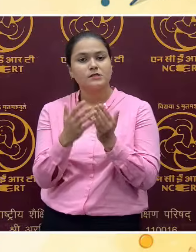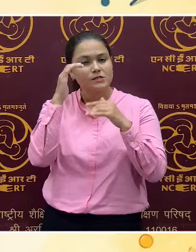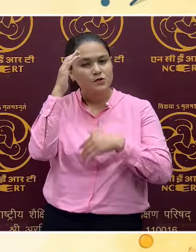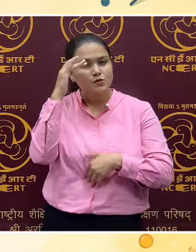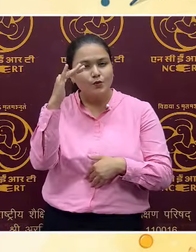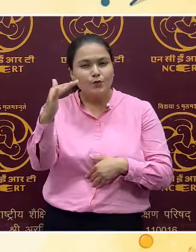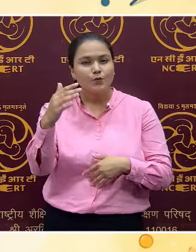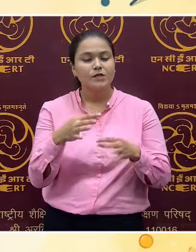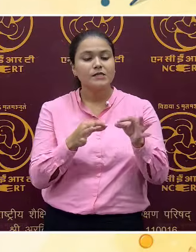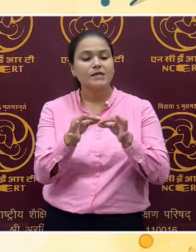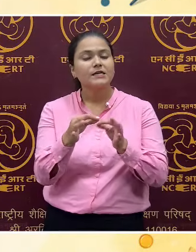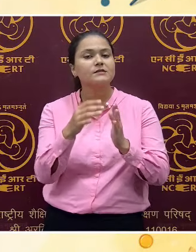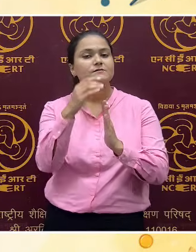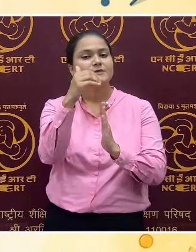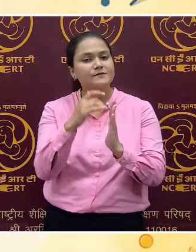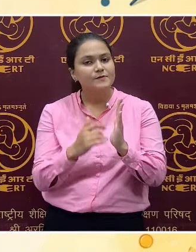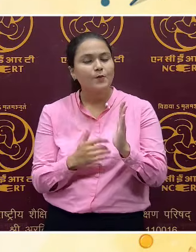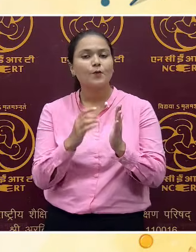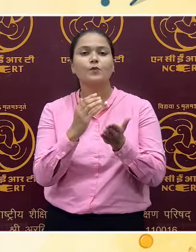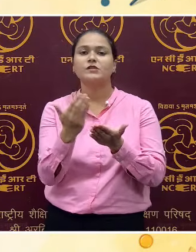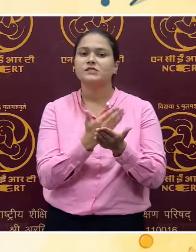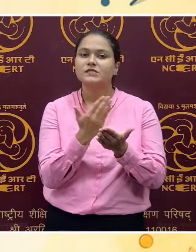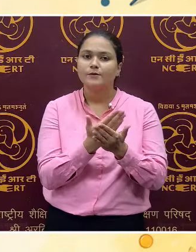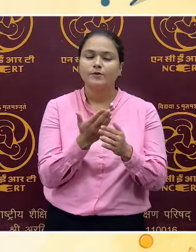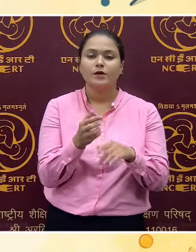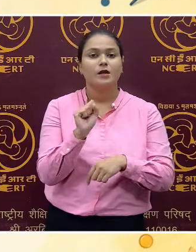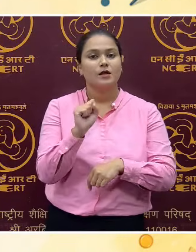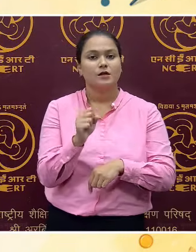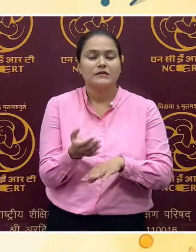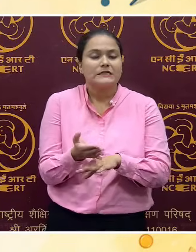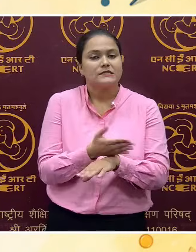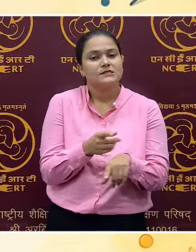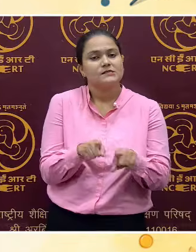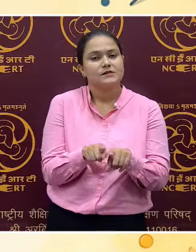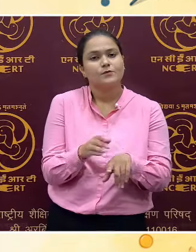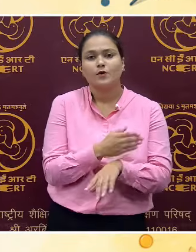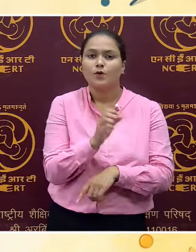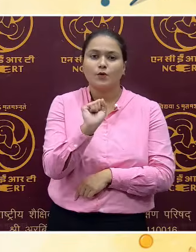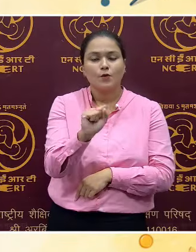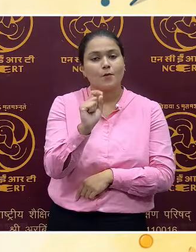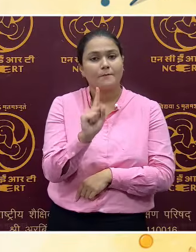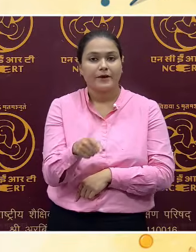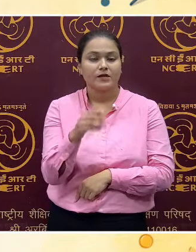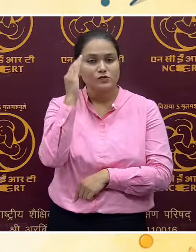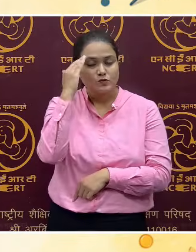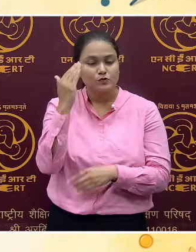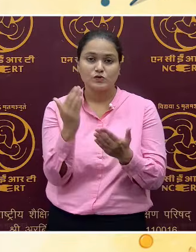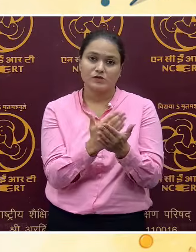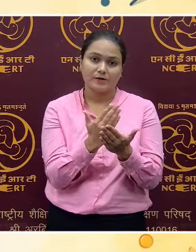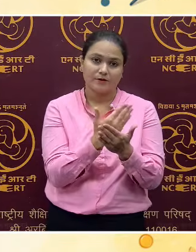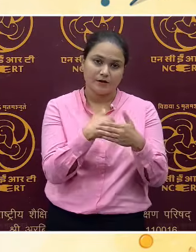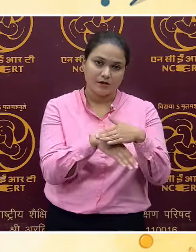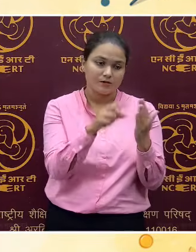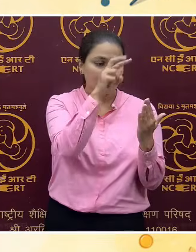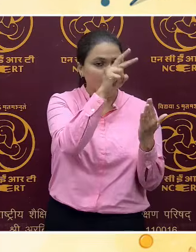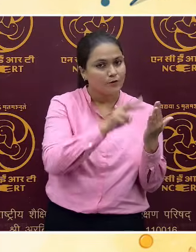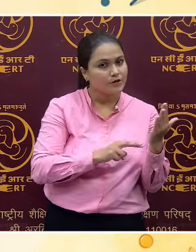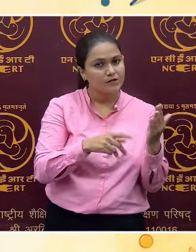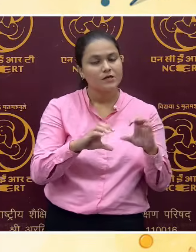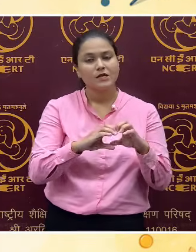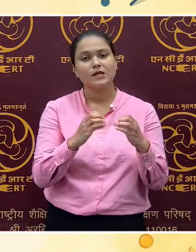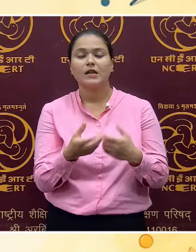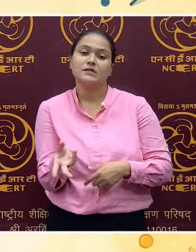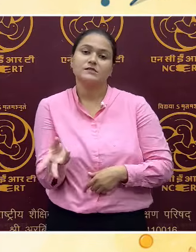will explain the lesson, and like I said, you should know the lesson already from your book and your classroom. This is just for a